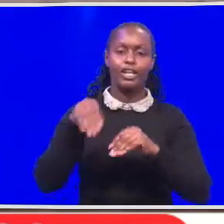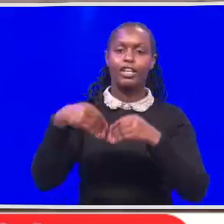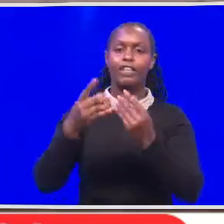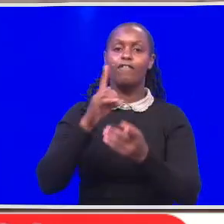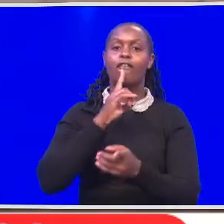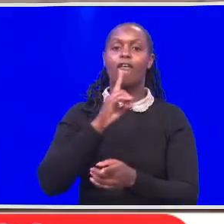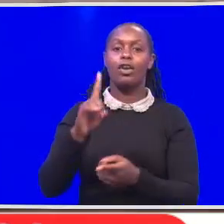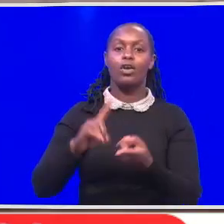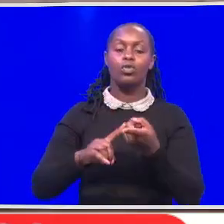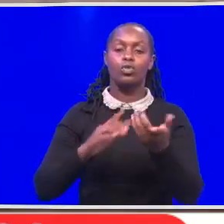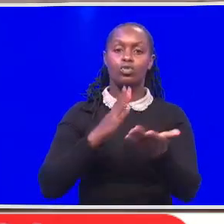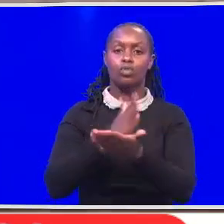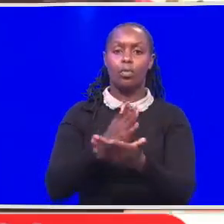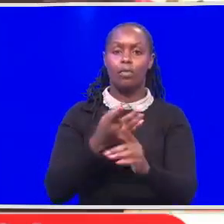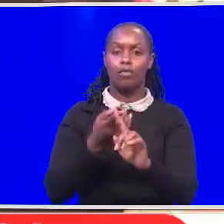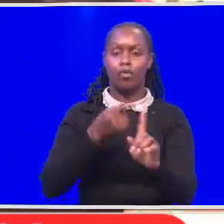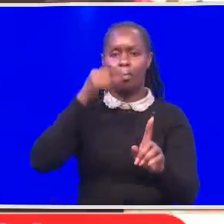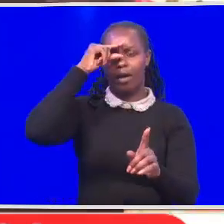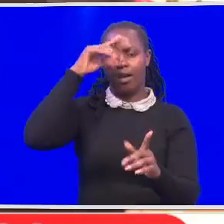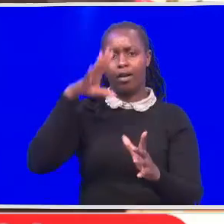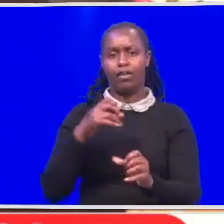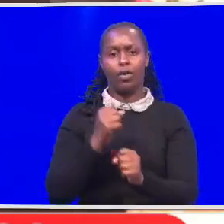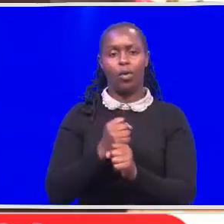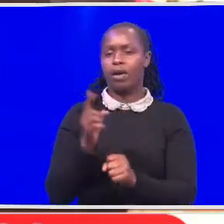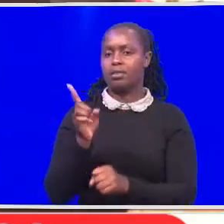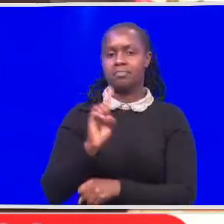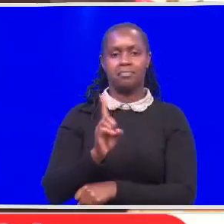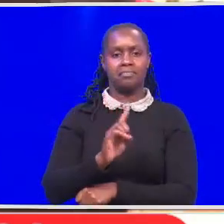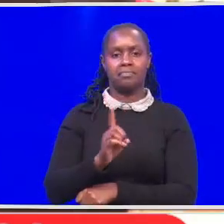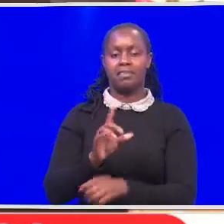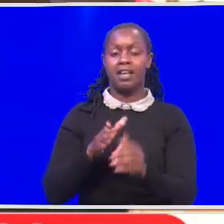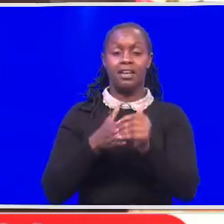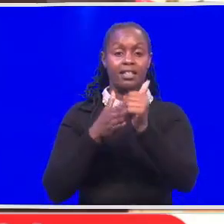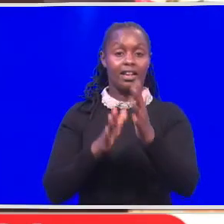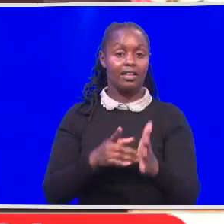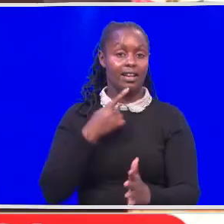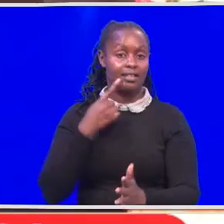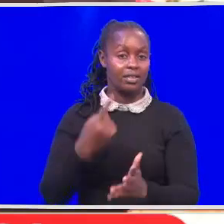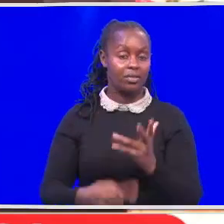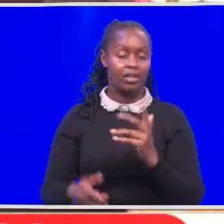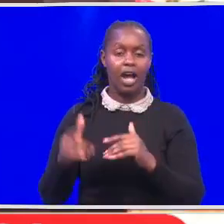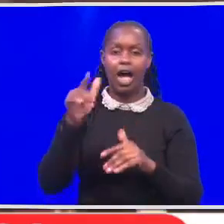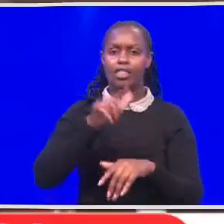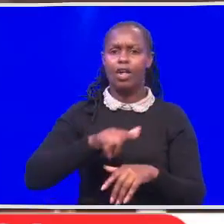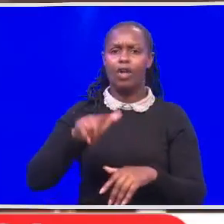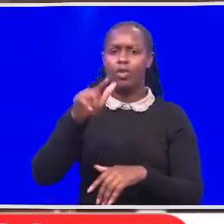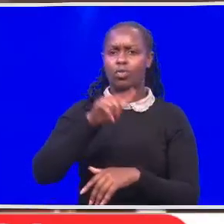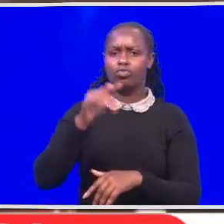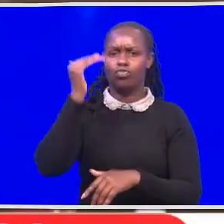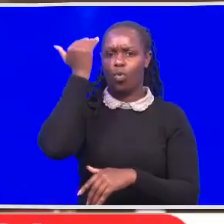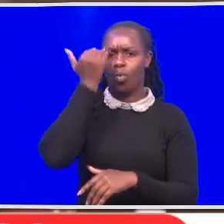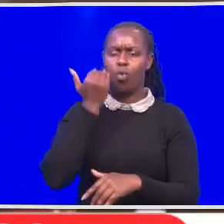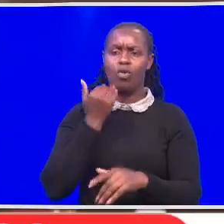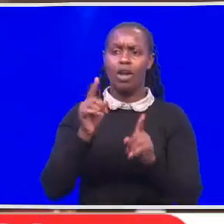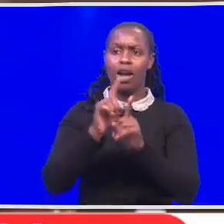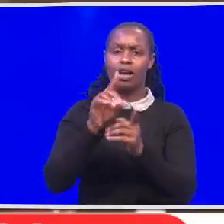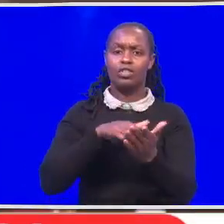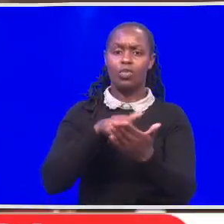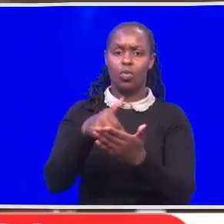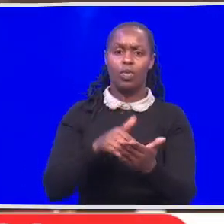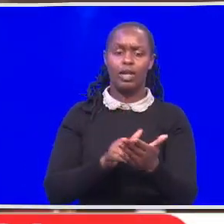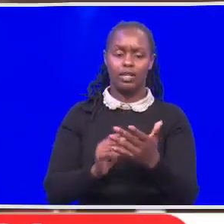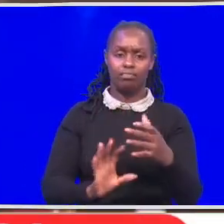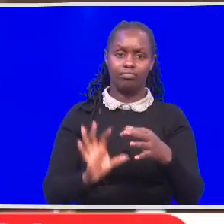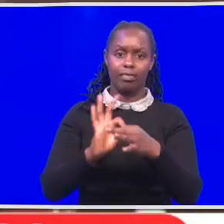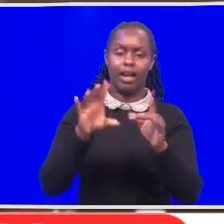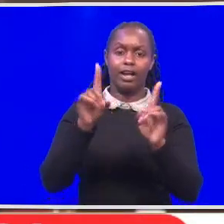ya kusimamisha Waiguru wafanya kazi yake. The leaders have cited the local courts as the weakest link in the fight against the